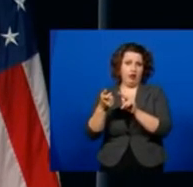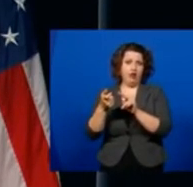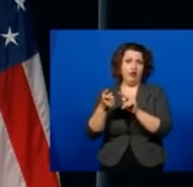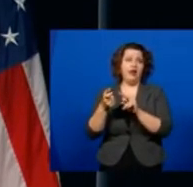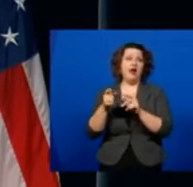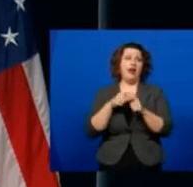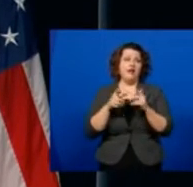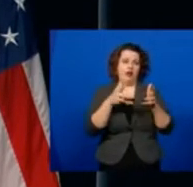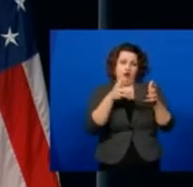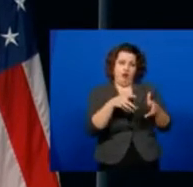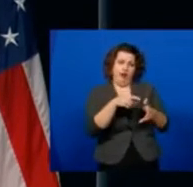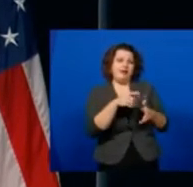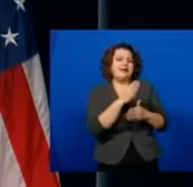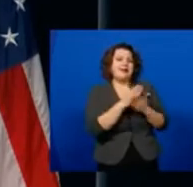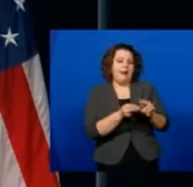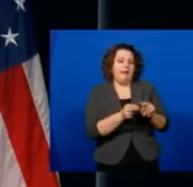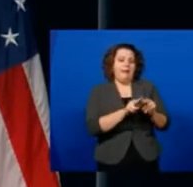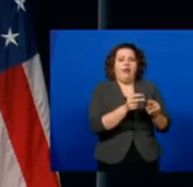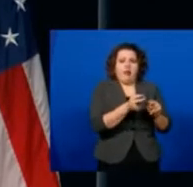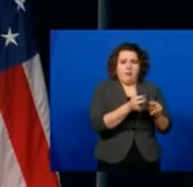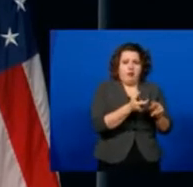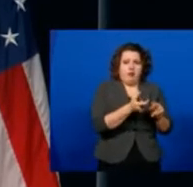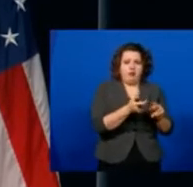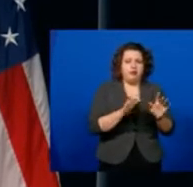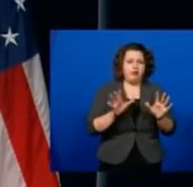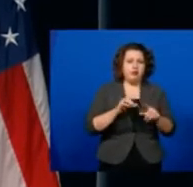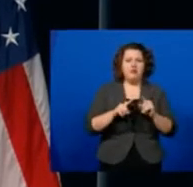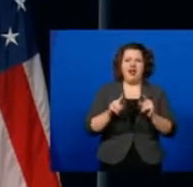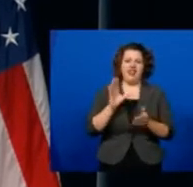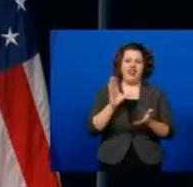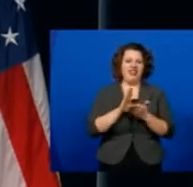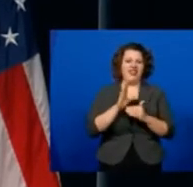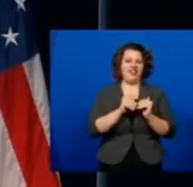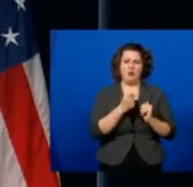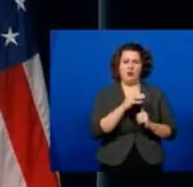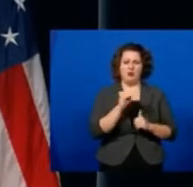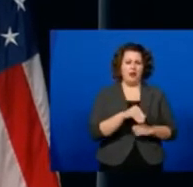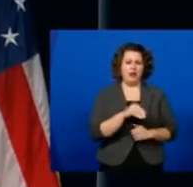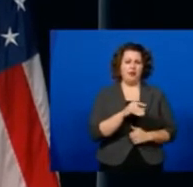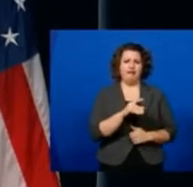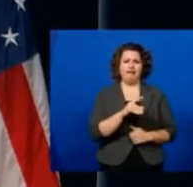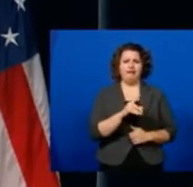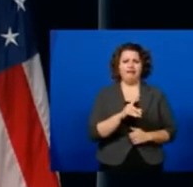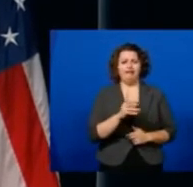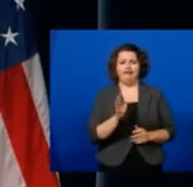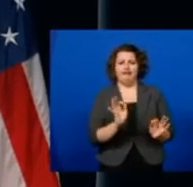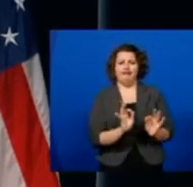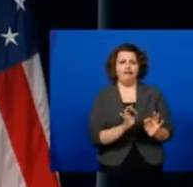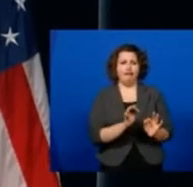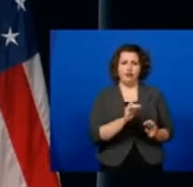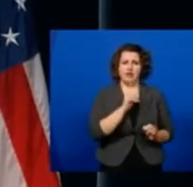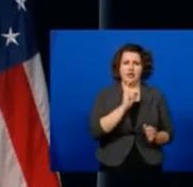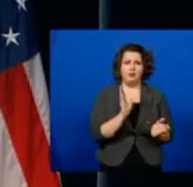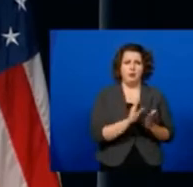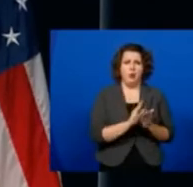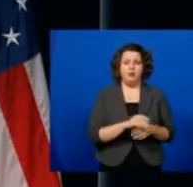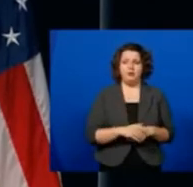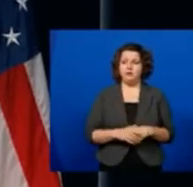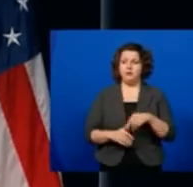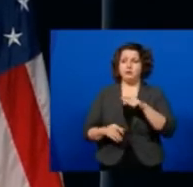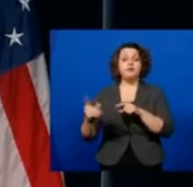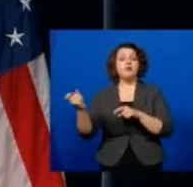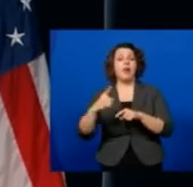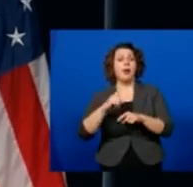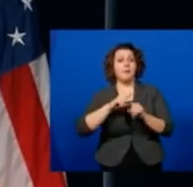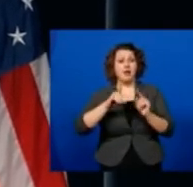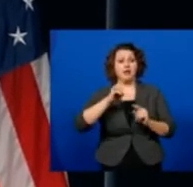remaining we saw some increase, but less than 1% was a minimal change. Dr. Pedati said that she